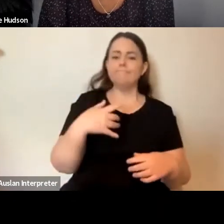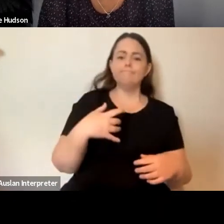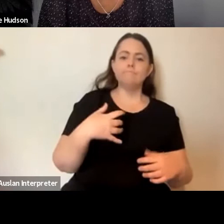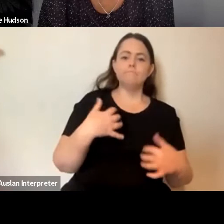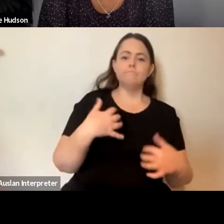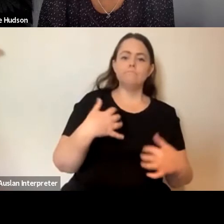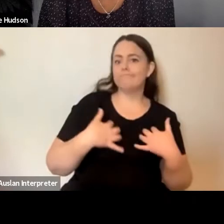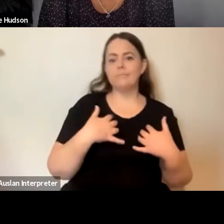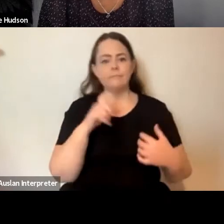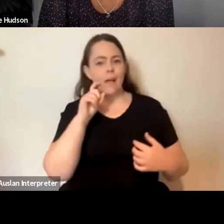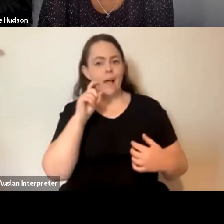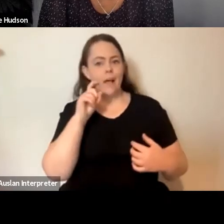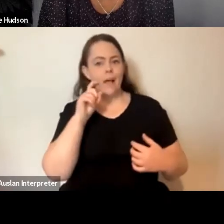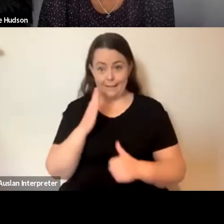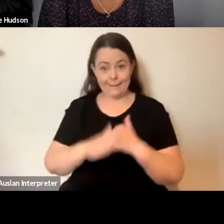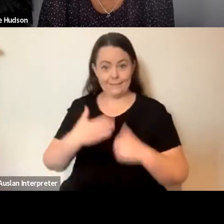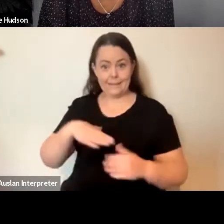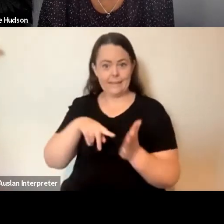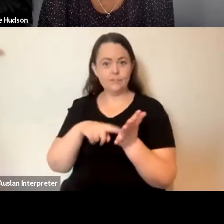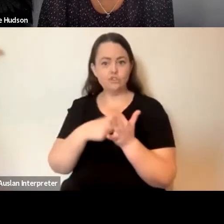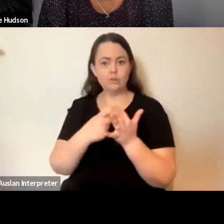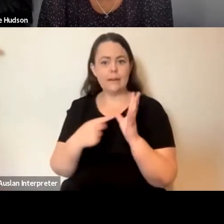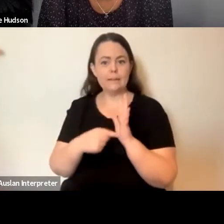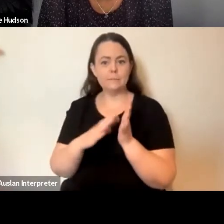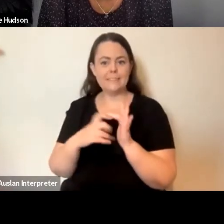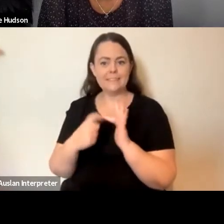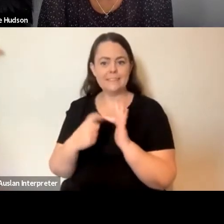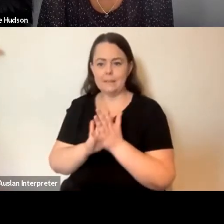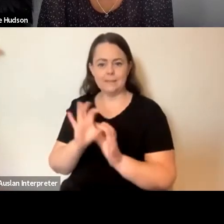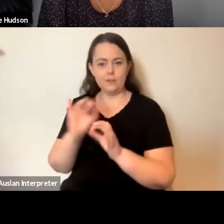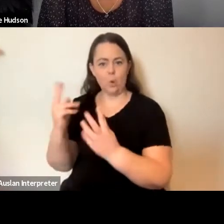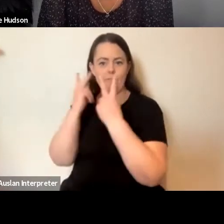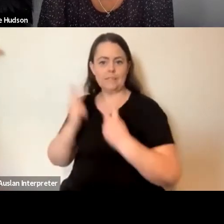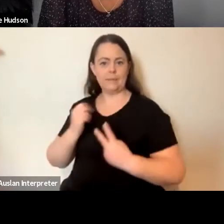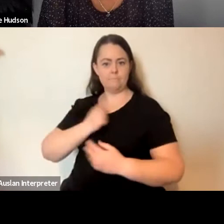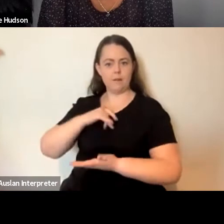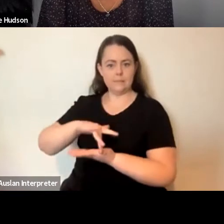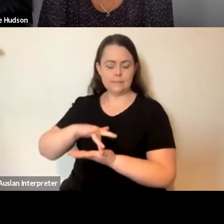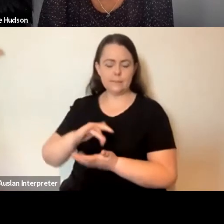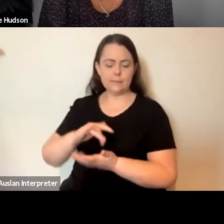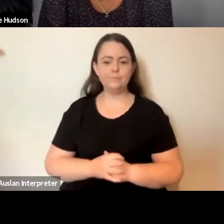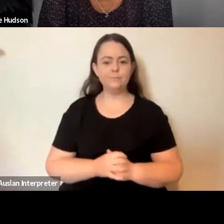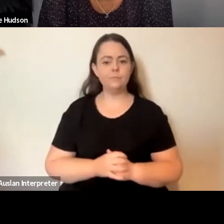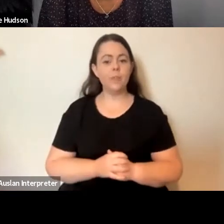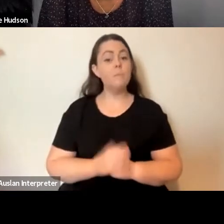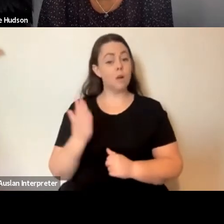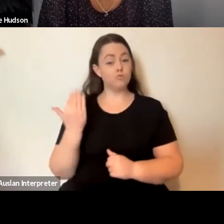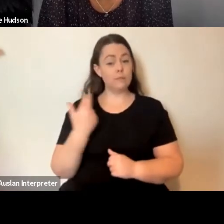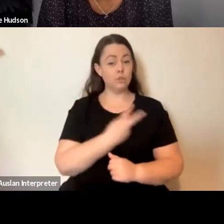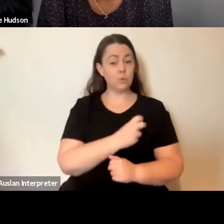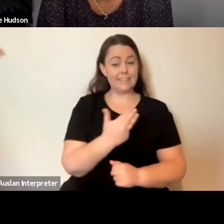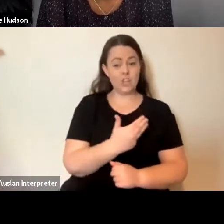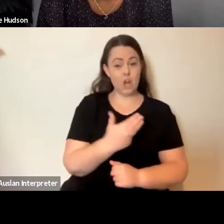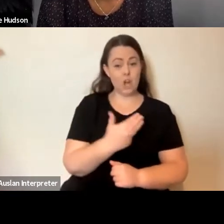pressure in terms of availability of treatment. And we have seen a bit of a switch. So the